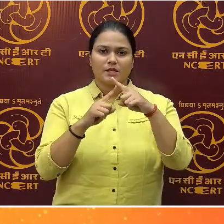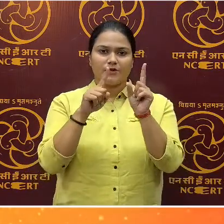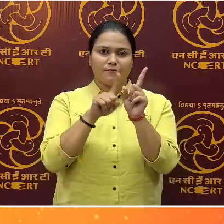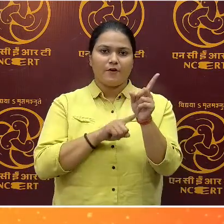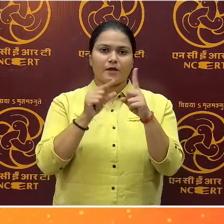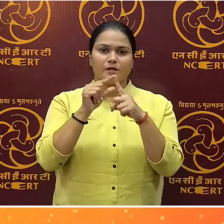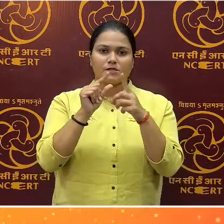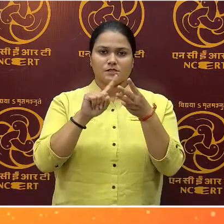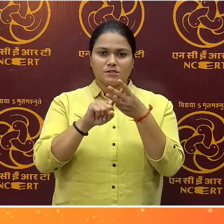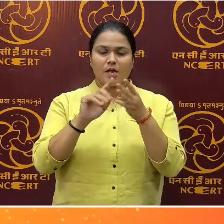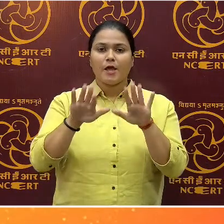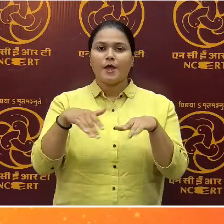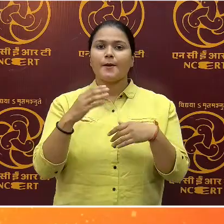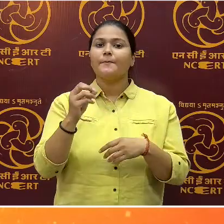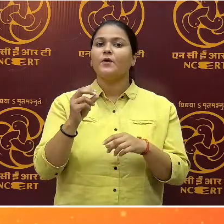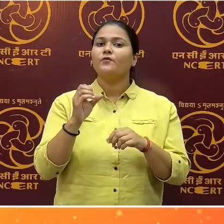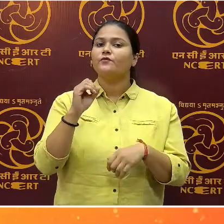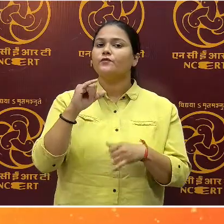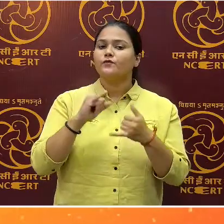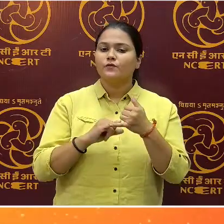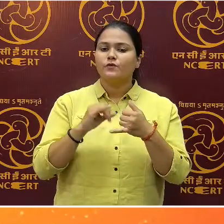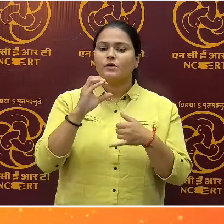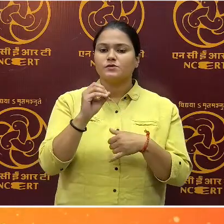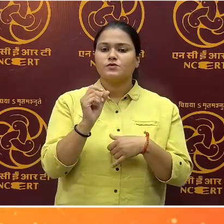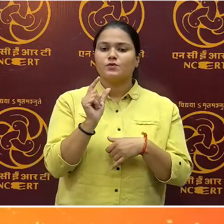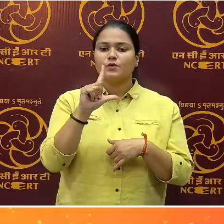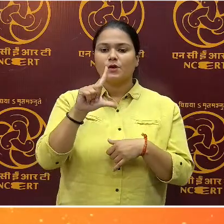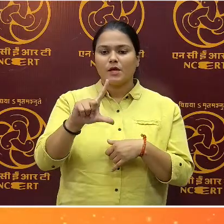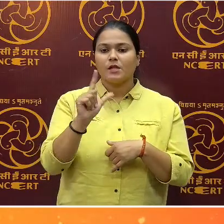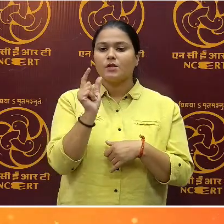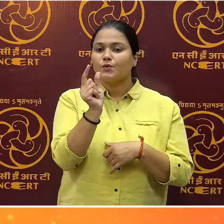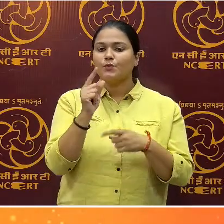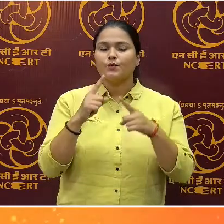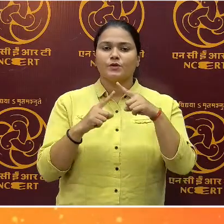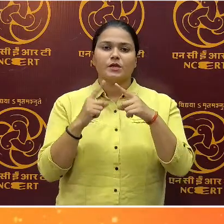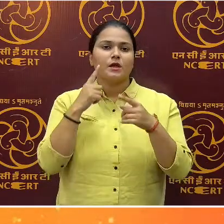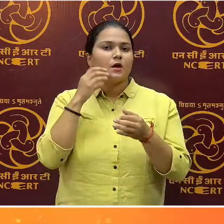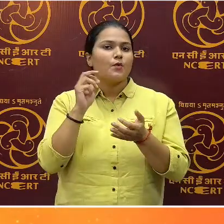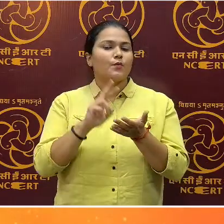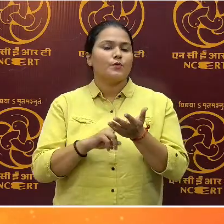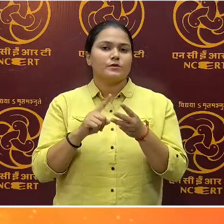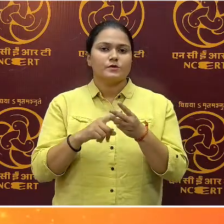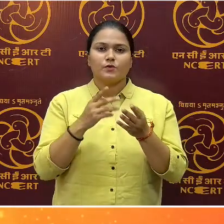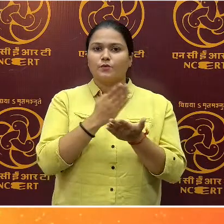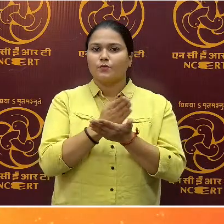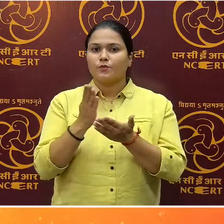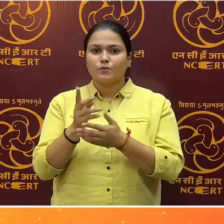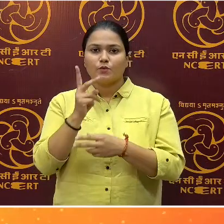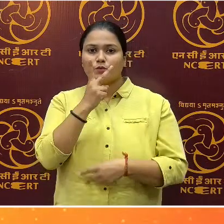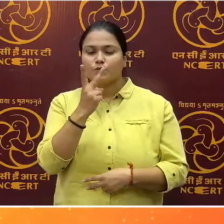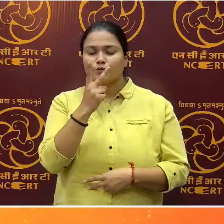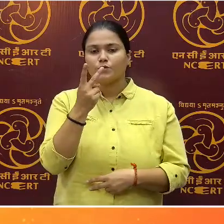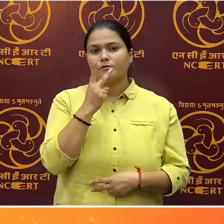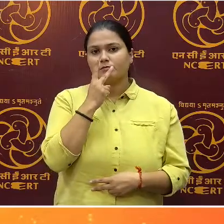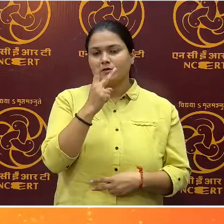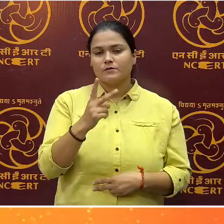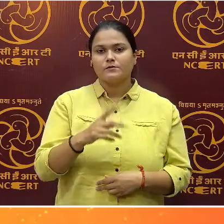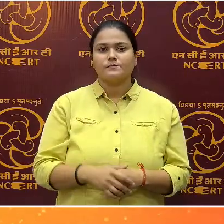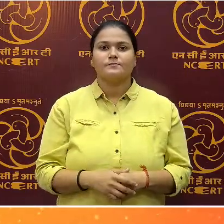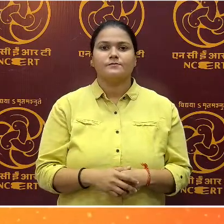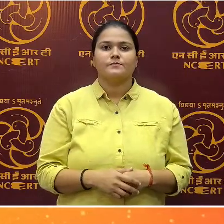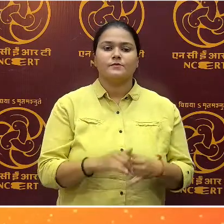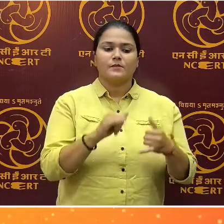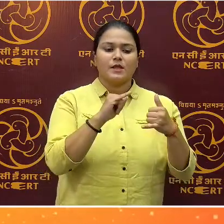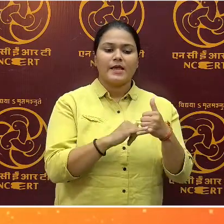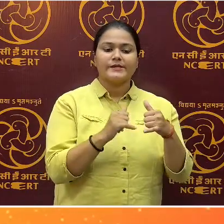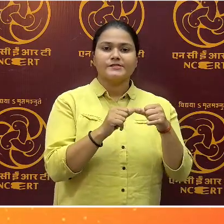of solutions, ma'am, we have? Yes, we have these saturated and unsaturated two terms given in here. Now saturated